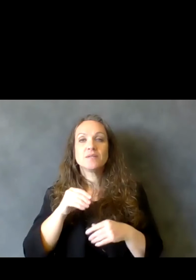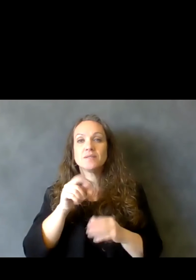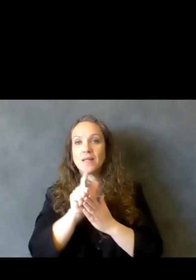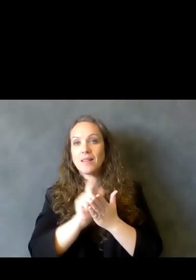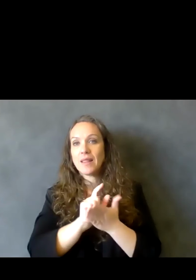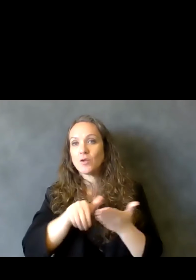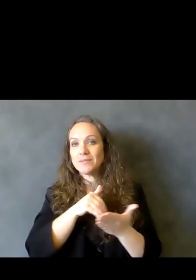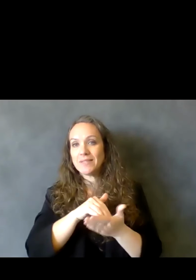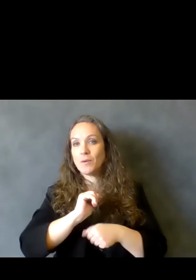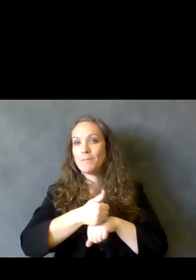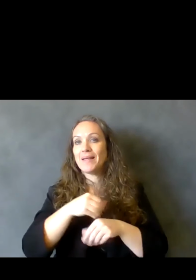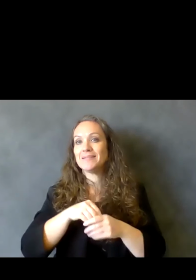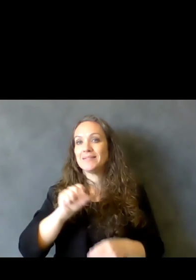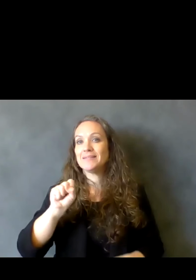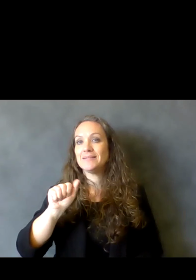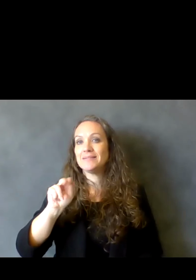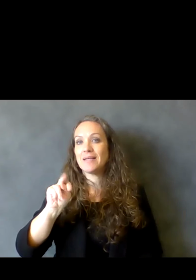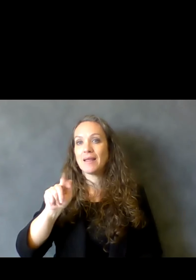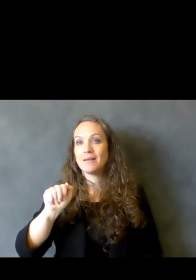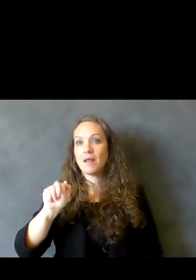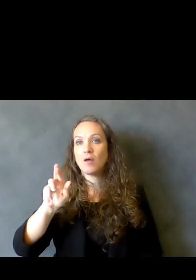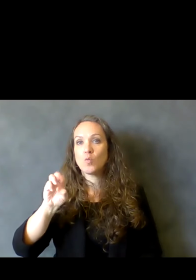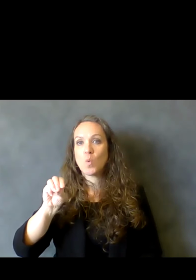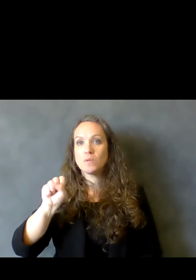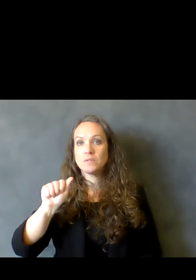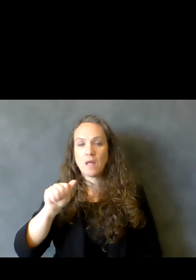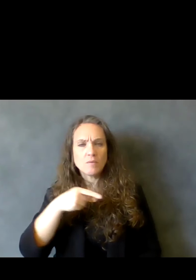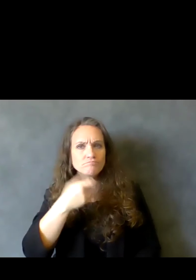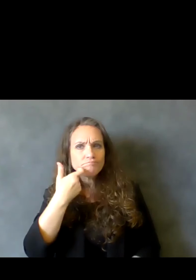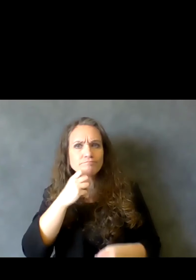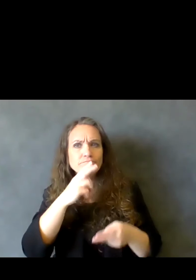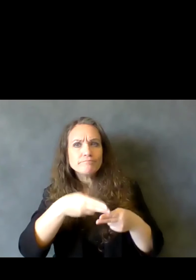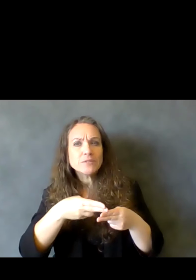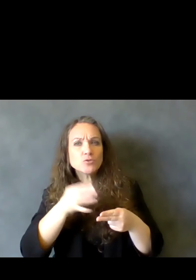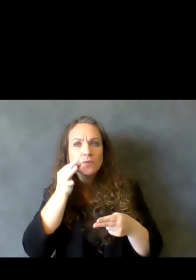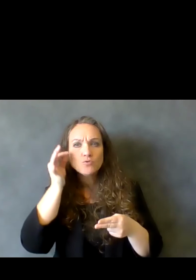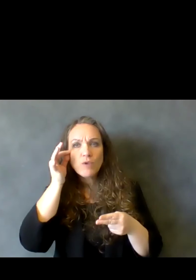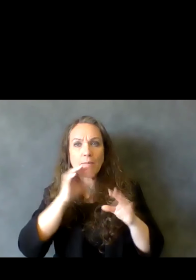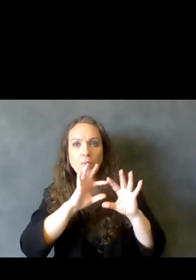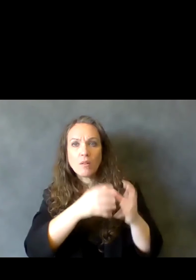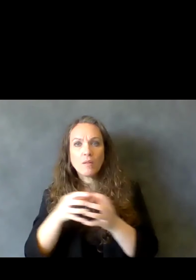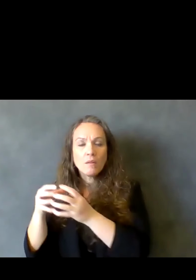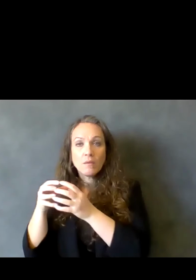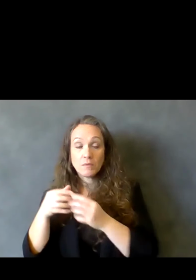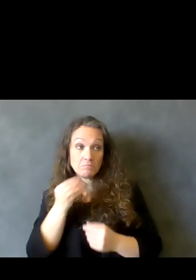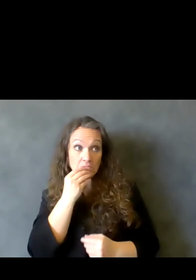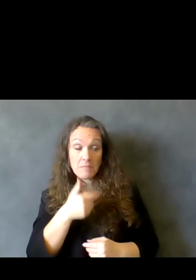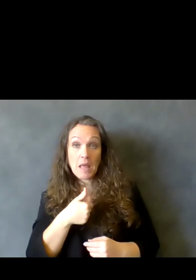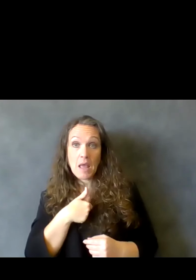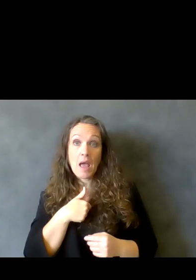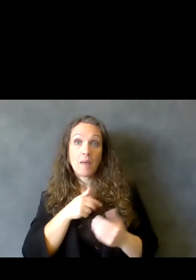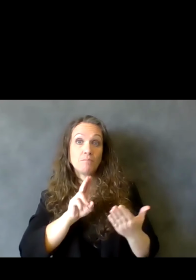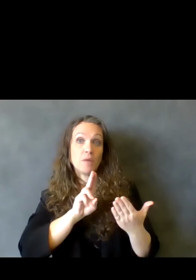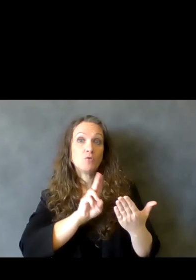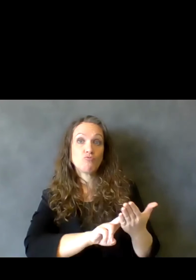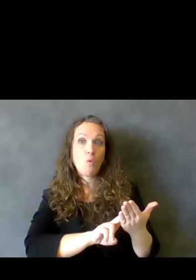California. And you just spoke about the tribal entities. I am an enrolled Native